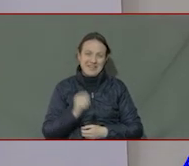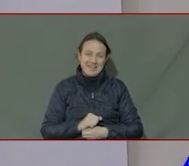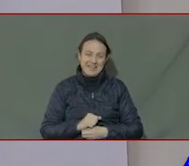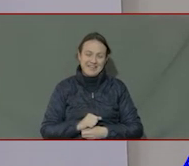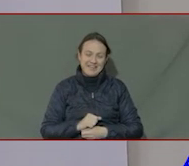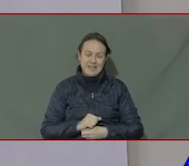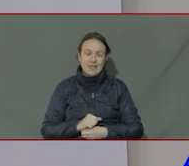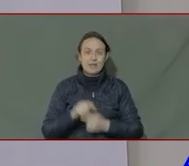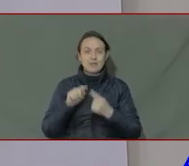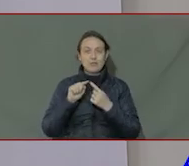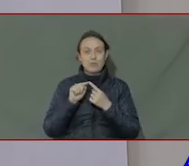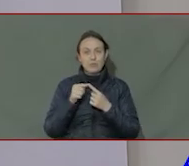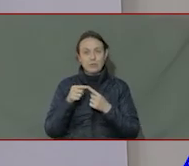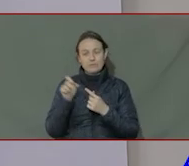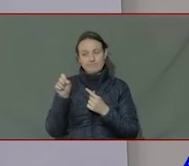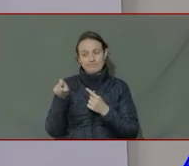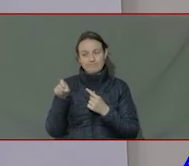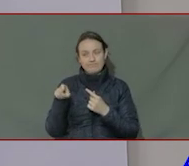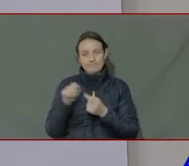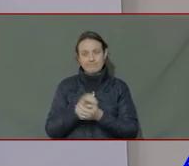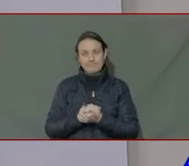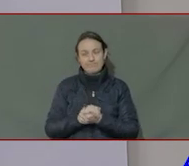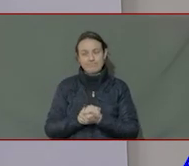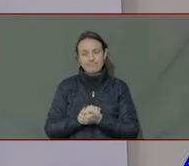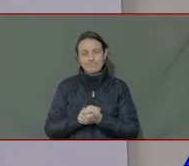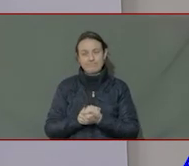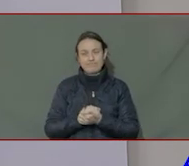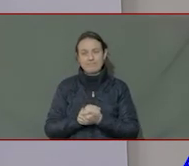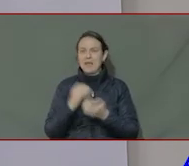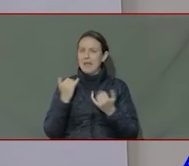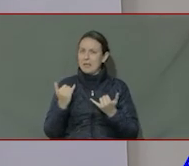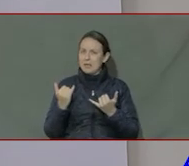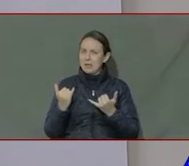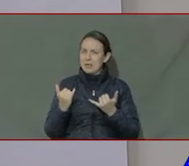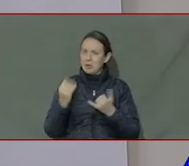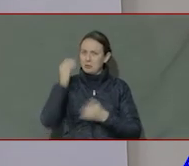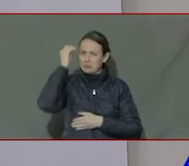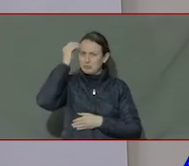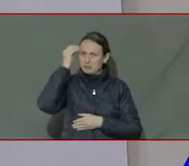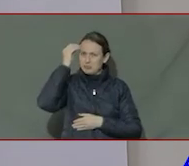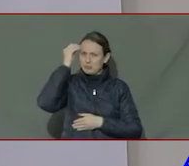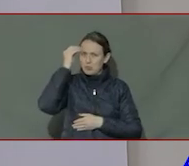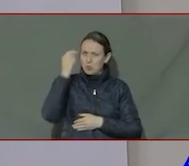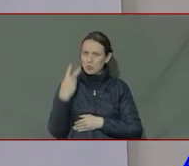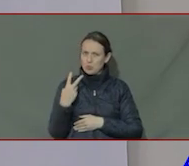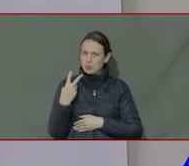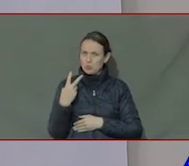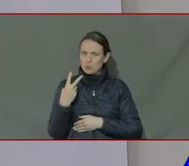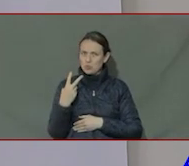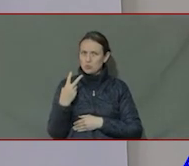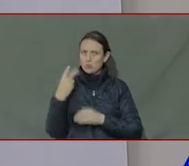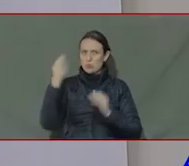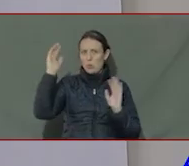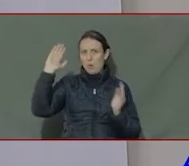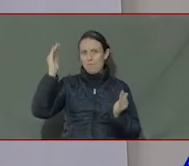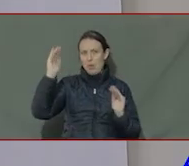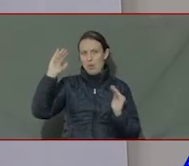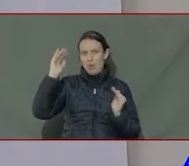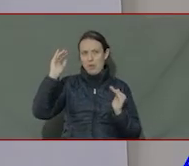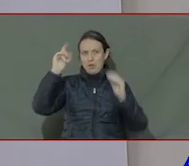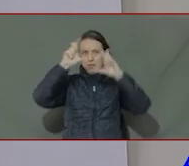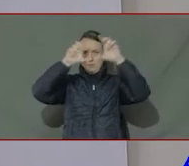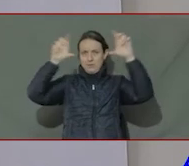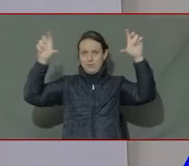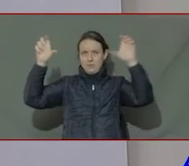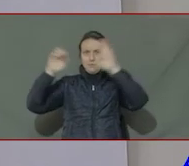is, it's there indicated. So now, something interesting, we're comparing the two graphs here. Can you see